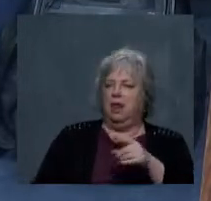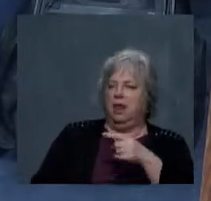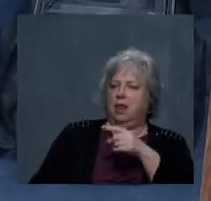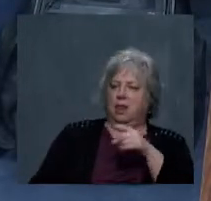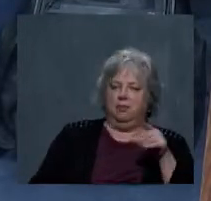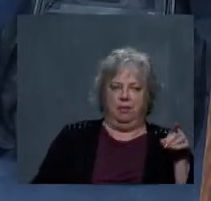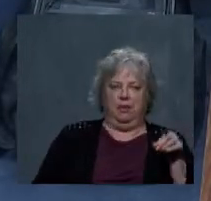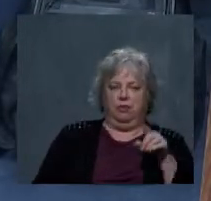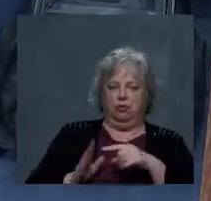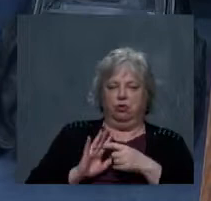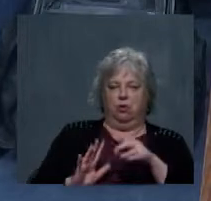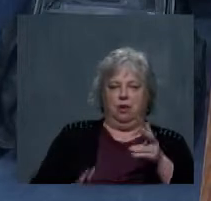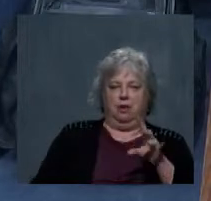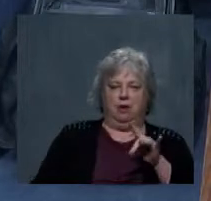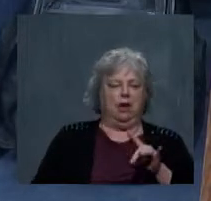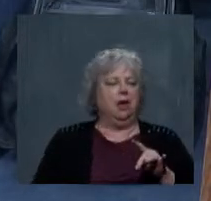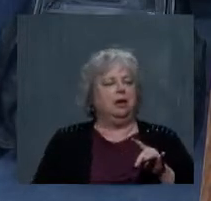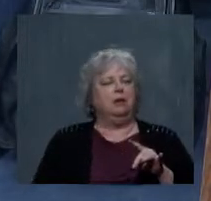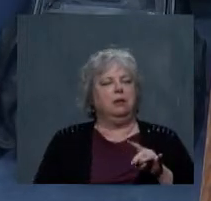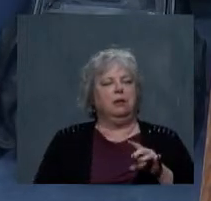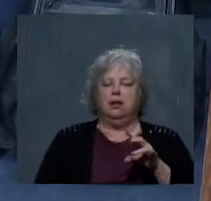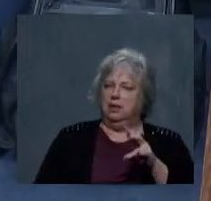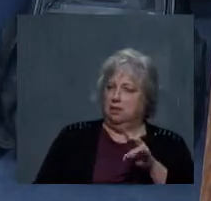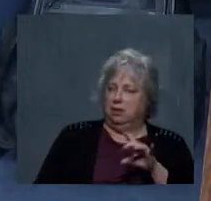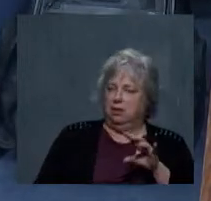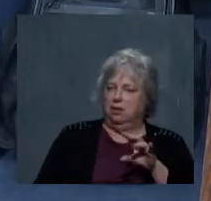78. 78?